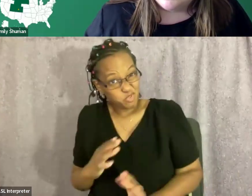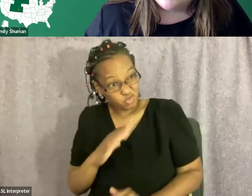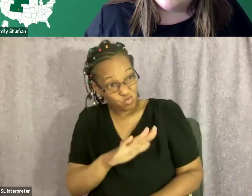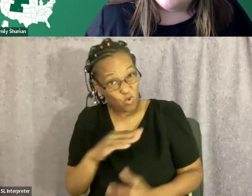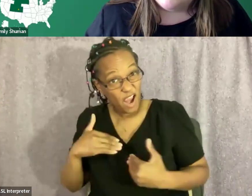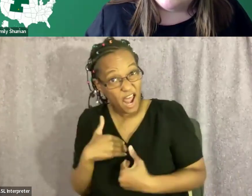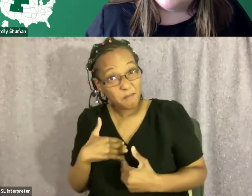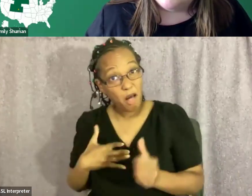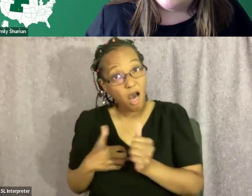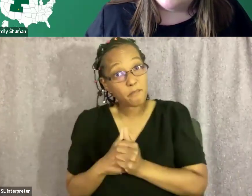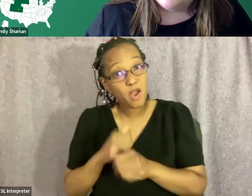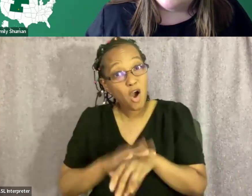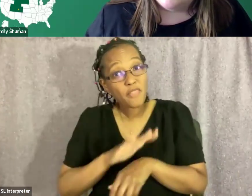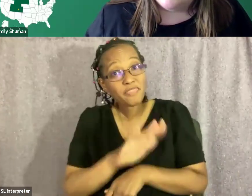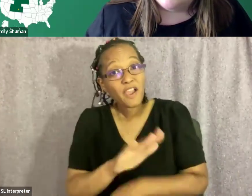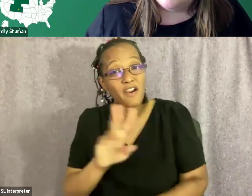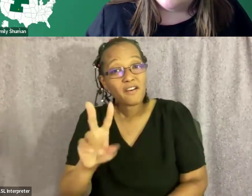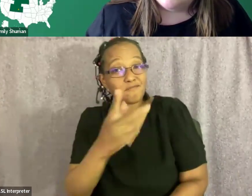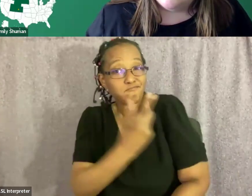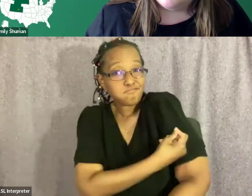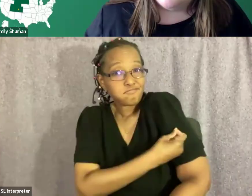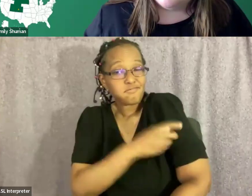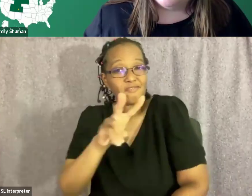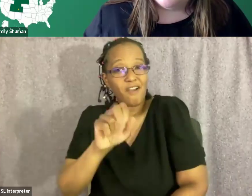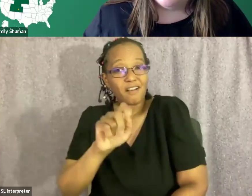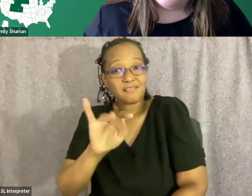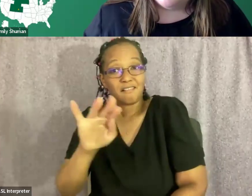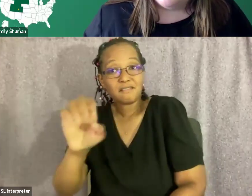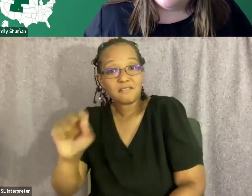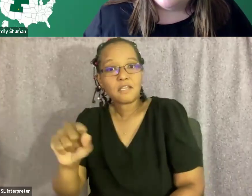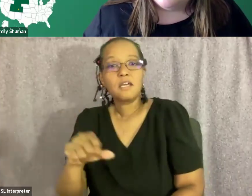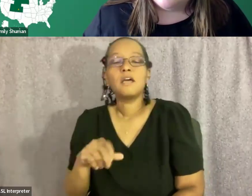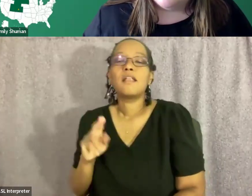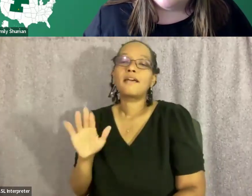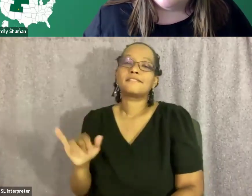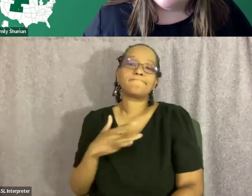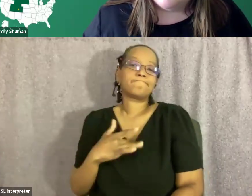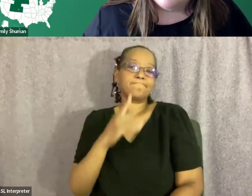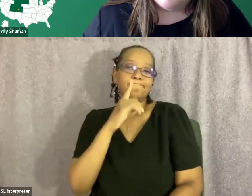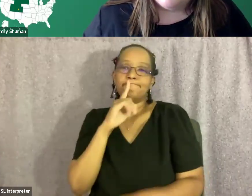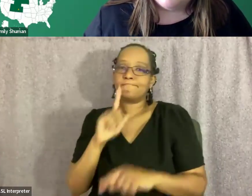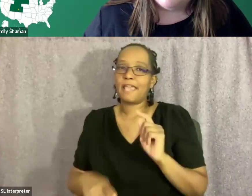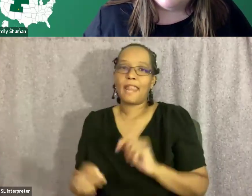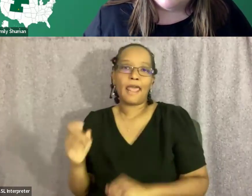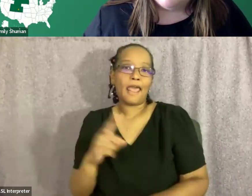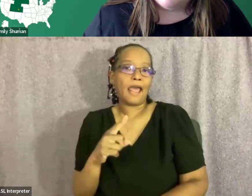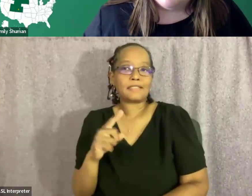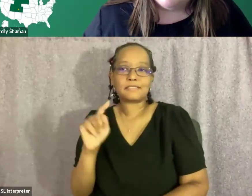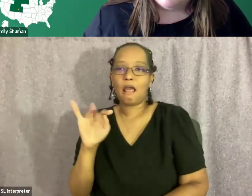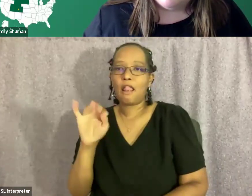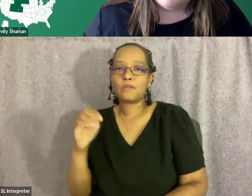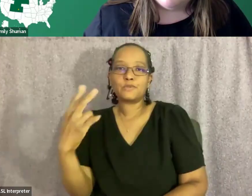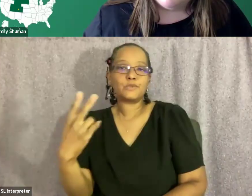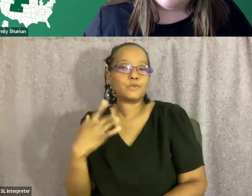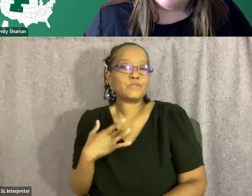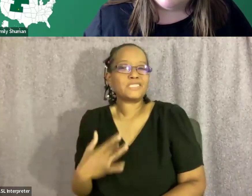Generally, no. That's not something that most covered entities under Title II or Title III of the ADA are going to be in a position to